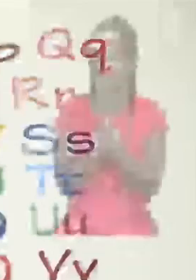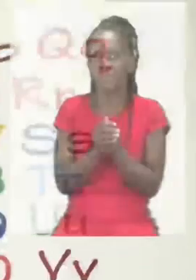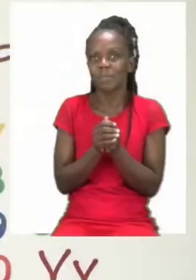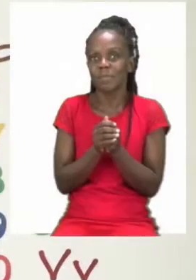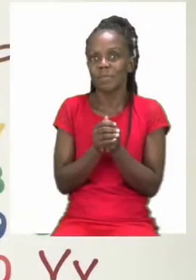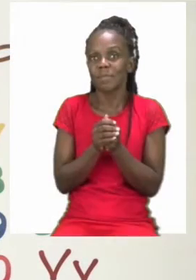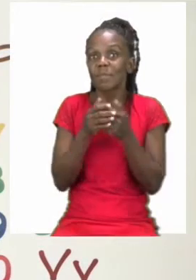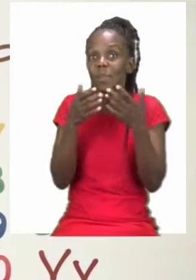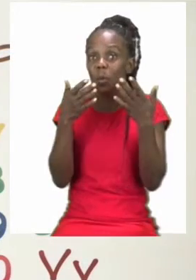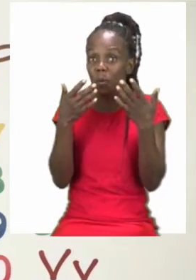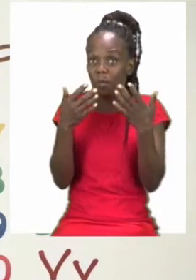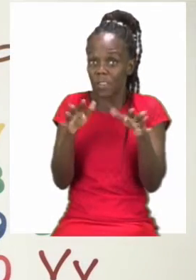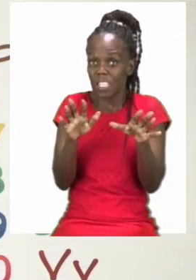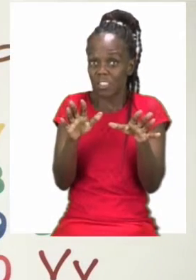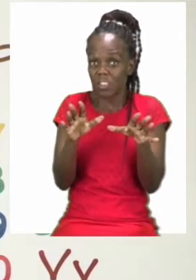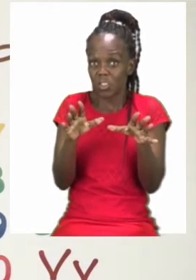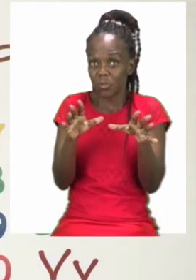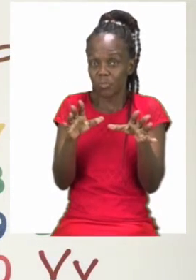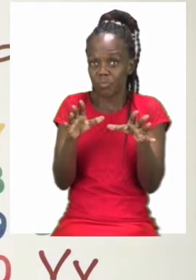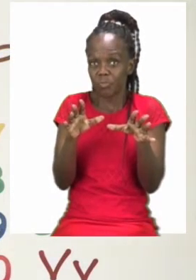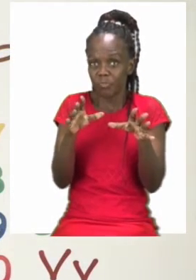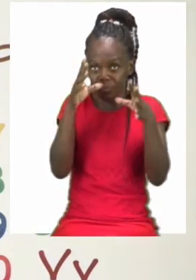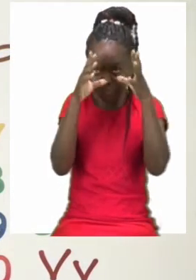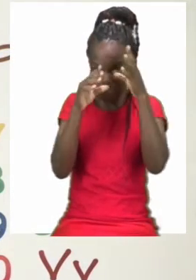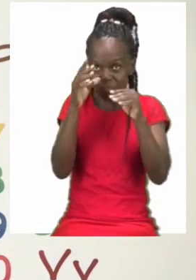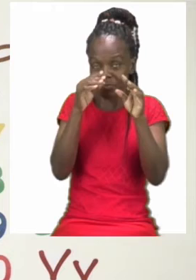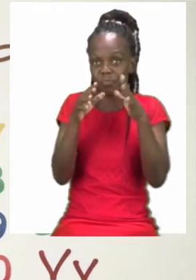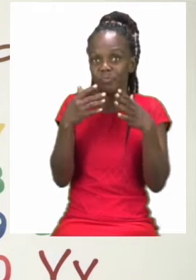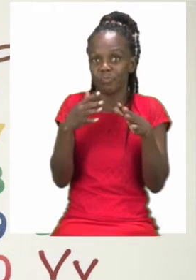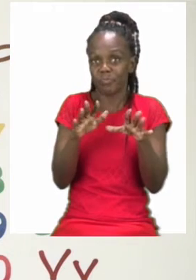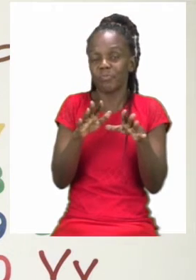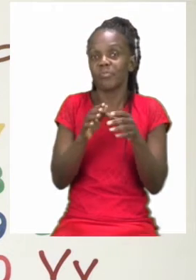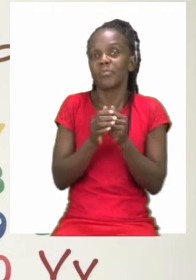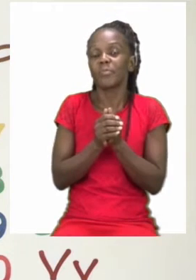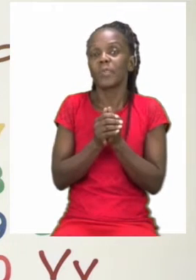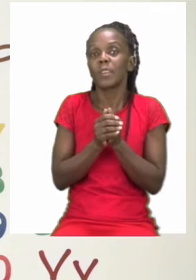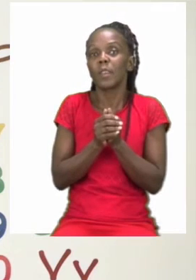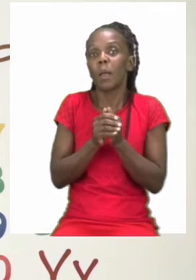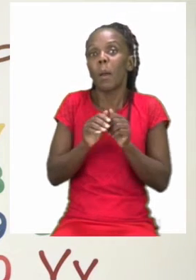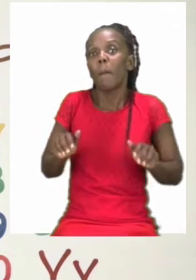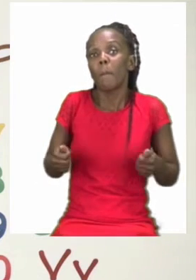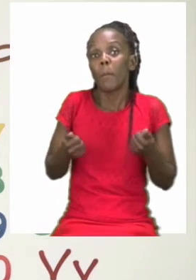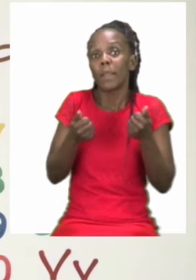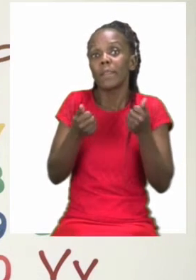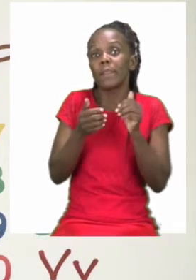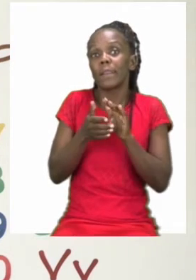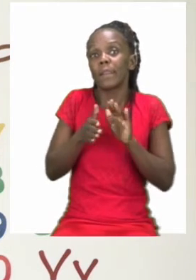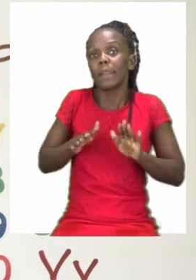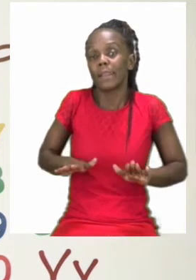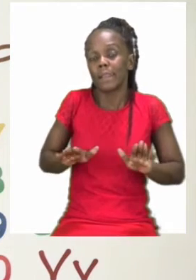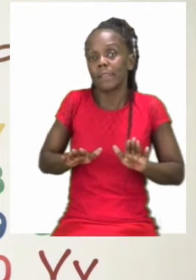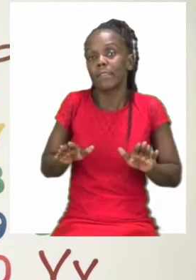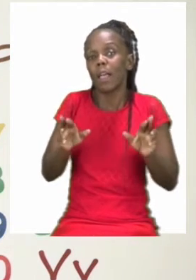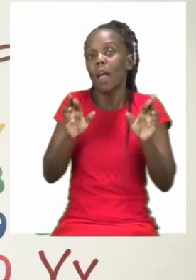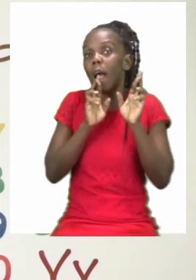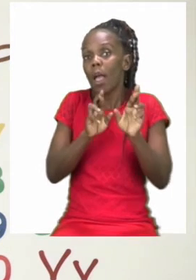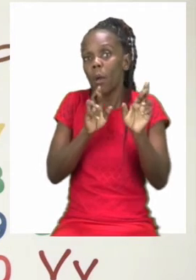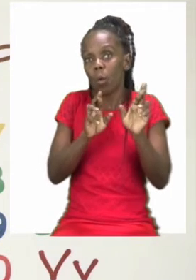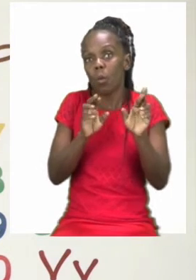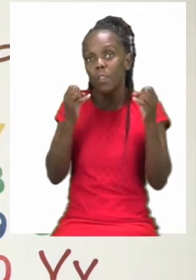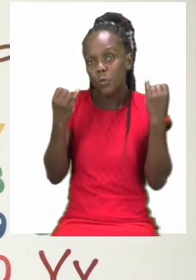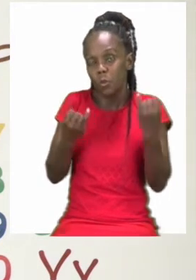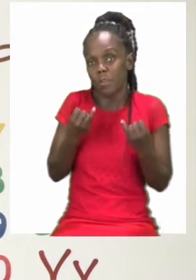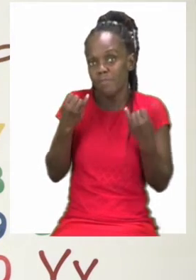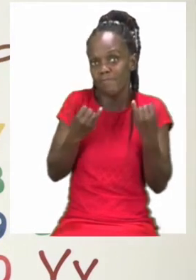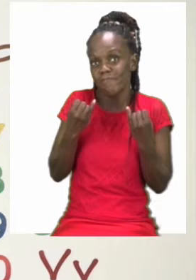we have now come to the end of our lesson, and boys and girls, I hope that you had fun. And remember, you